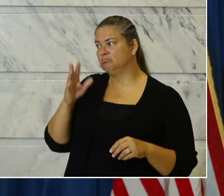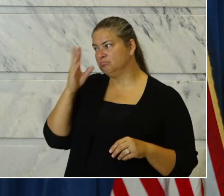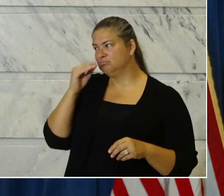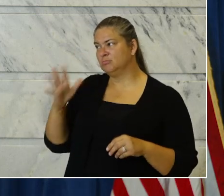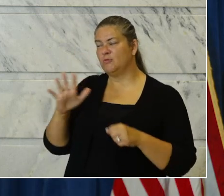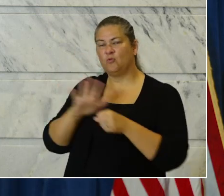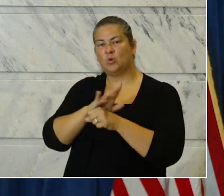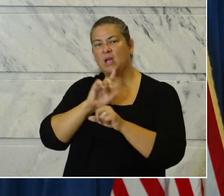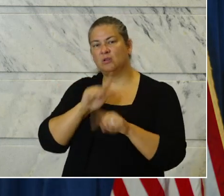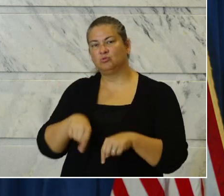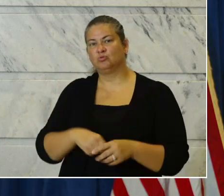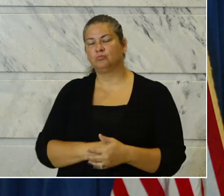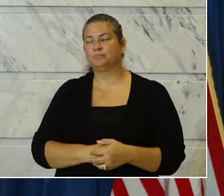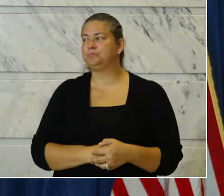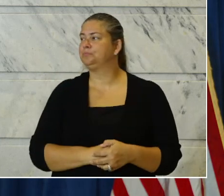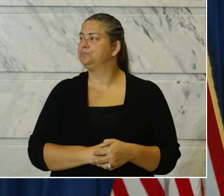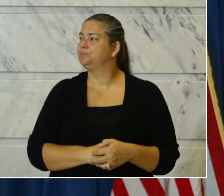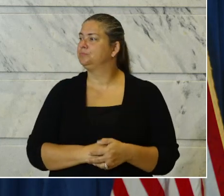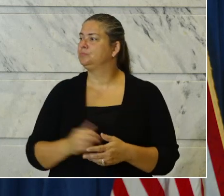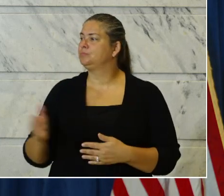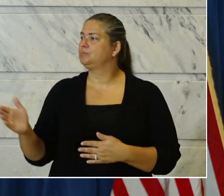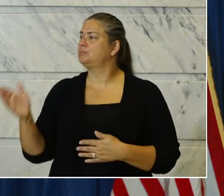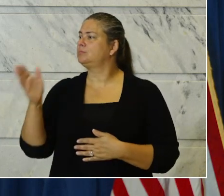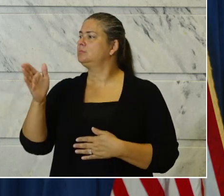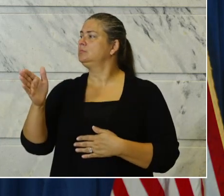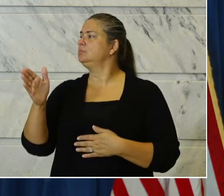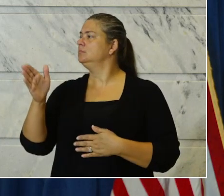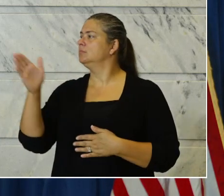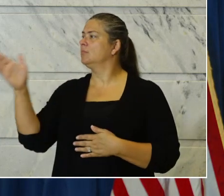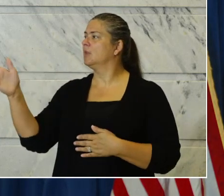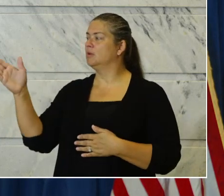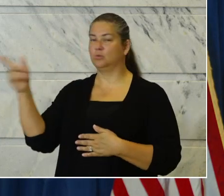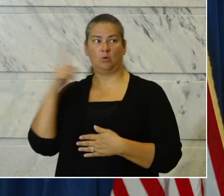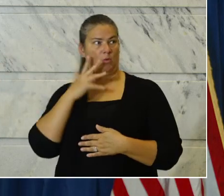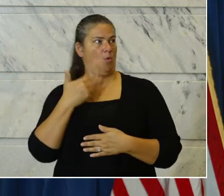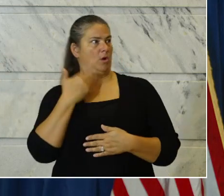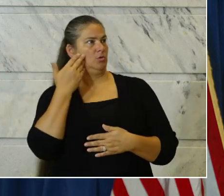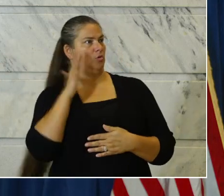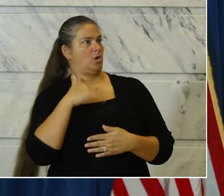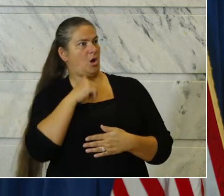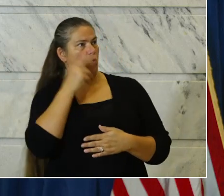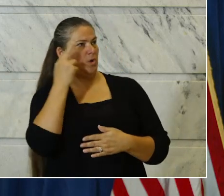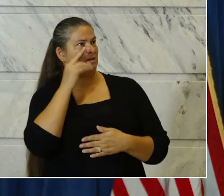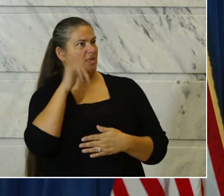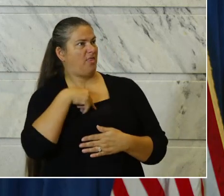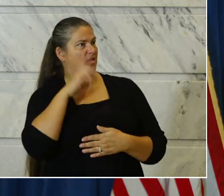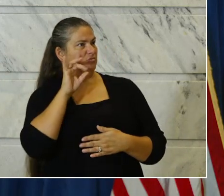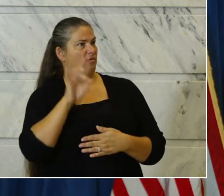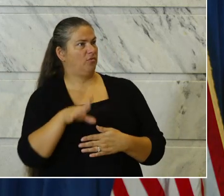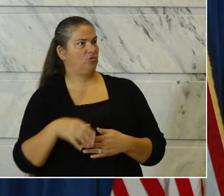answer. Debbie, do you know? Did they put it in statute? I didn't know. I didn't realize they did. Yeah. I think it's terrible.